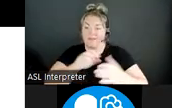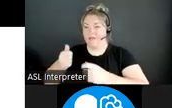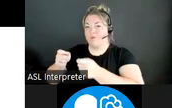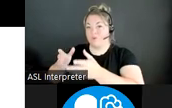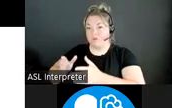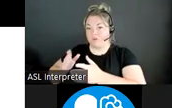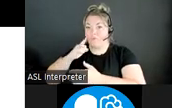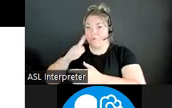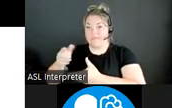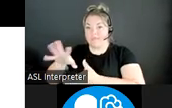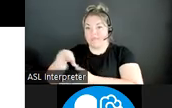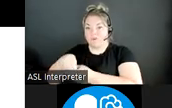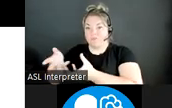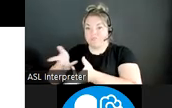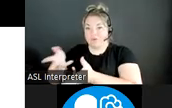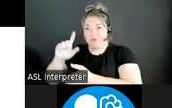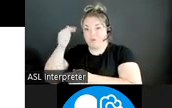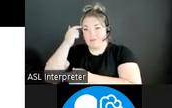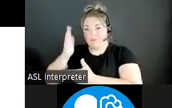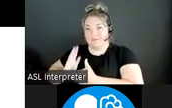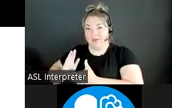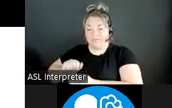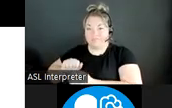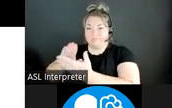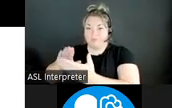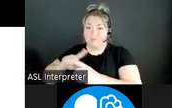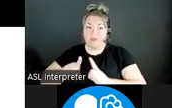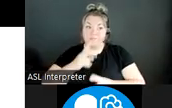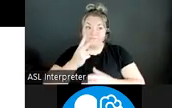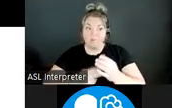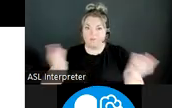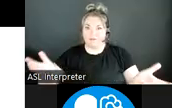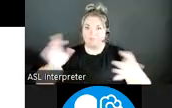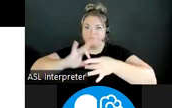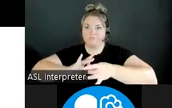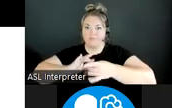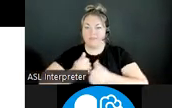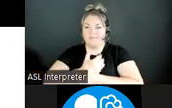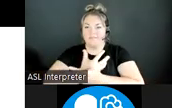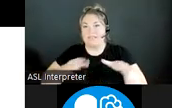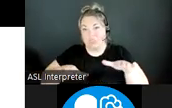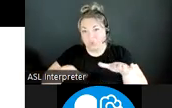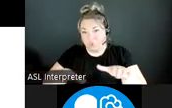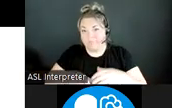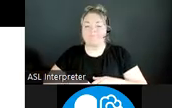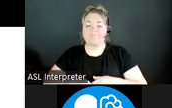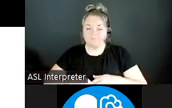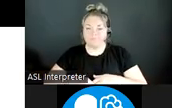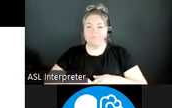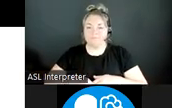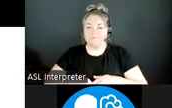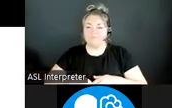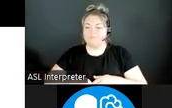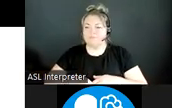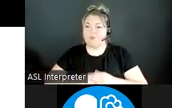the intergovernmental side, but really both of them will have aspects to both in everything that they do. So just